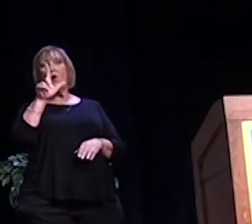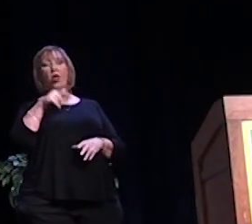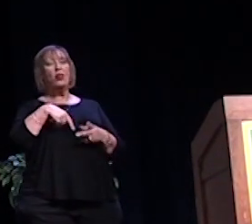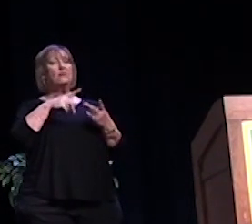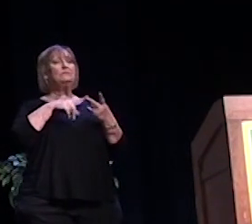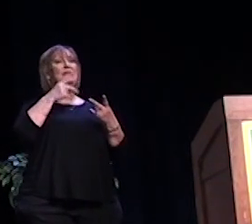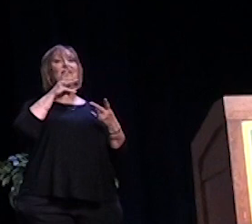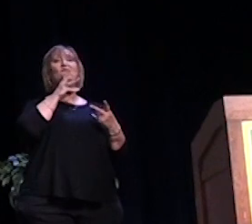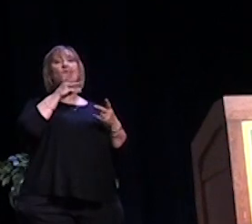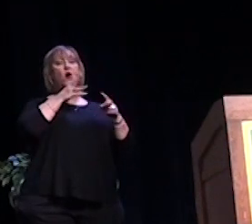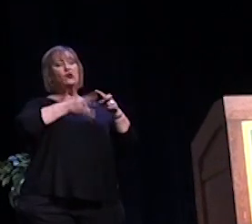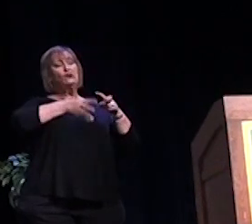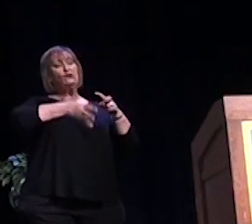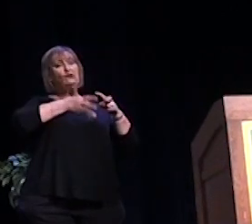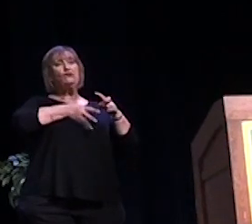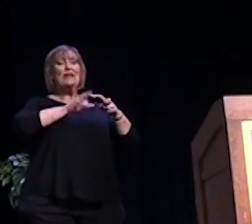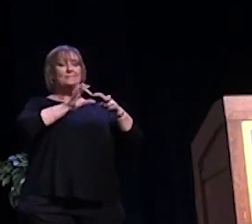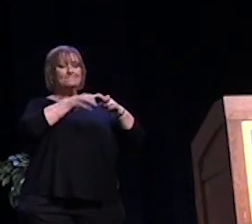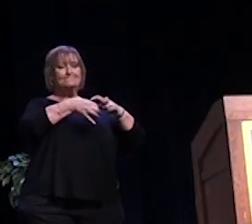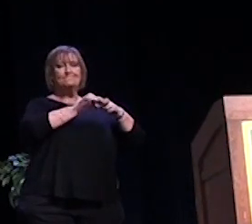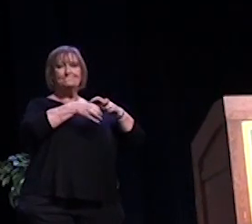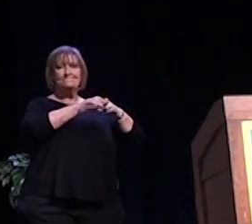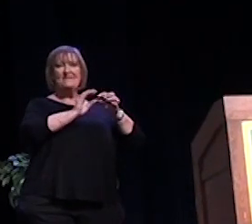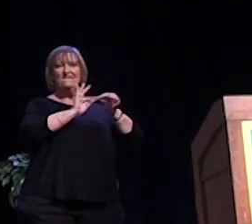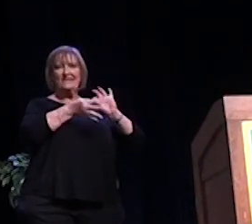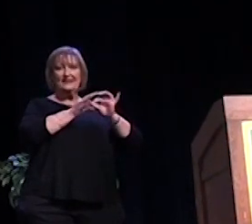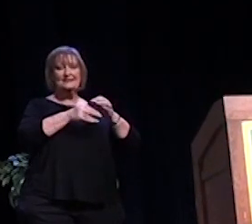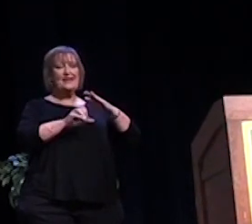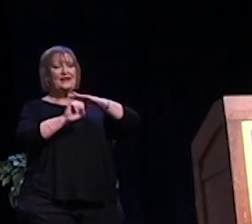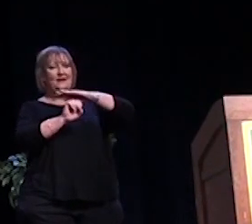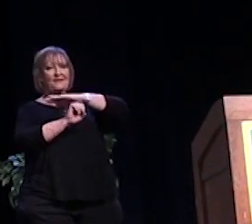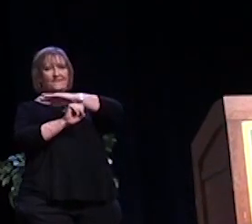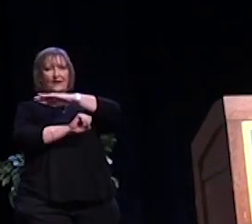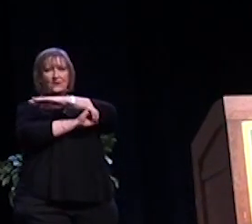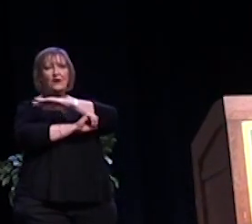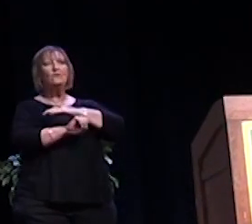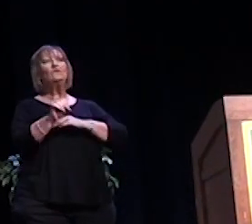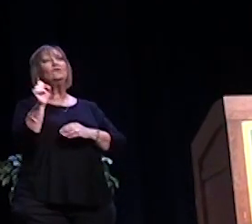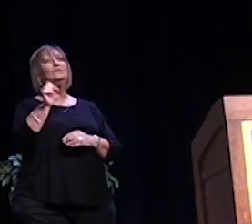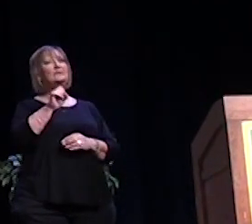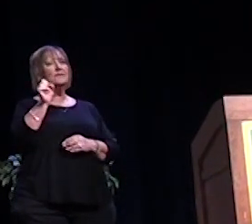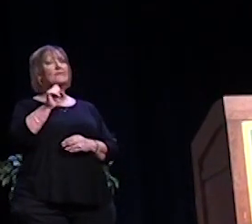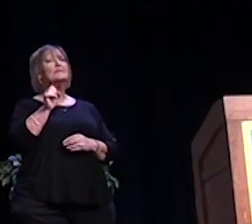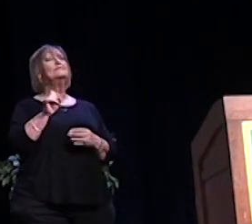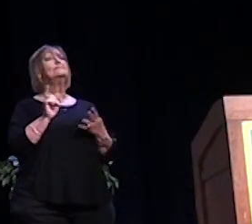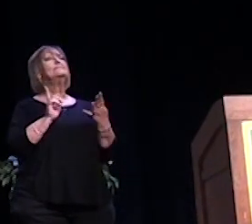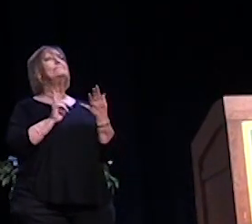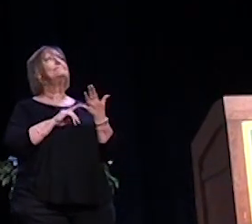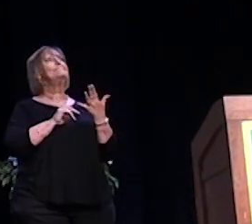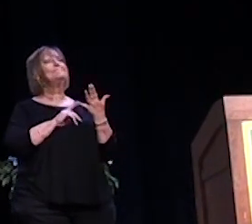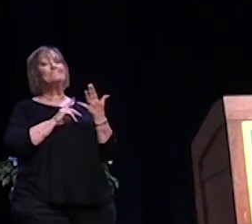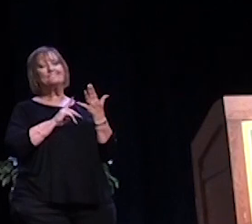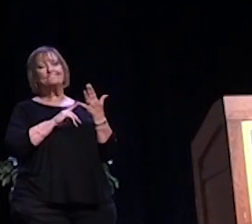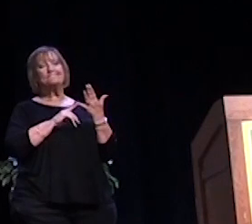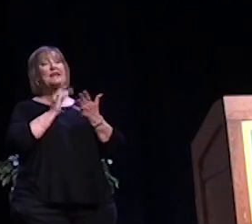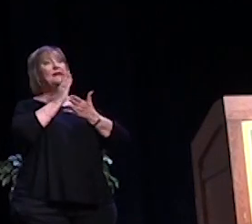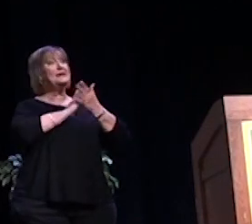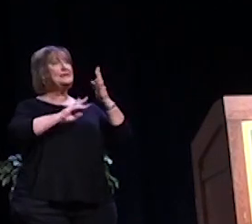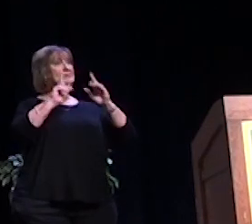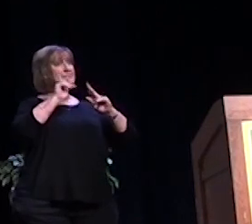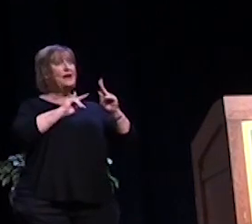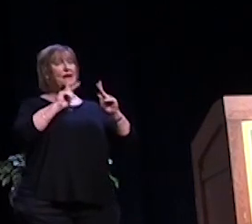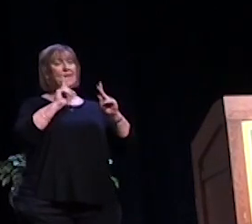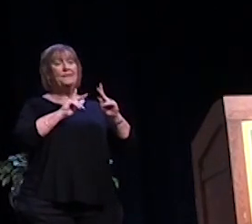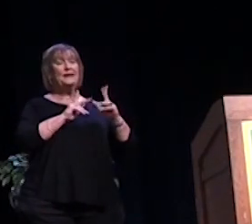faucet. Again, maintaining your foundation. We talk about some folks go from